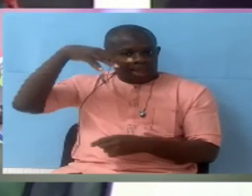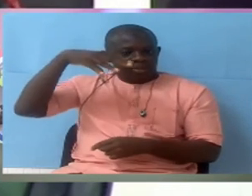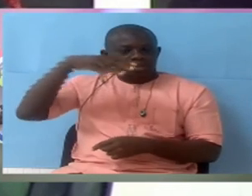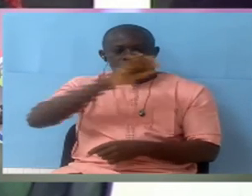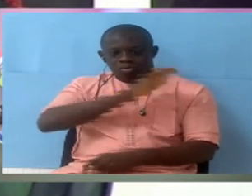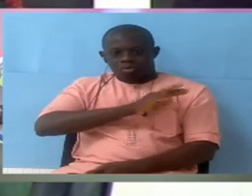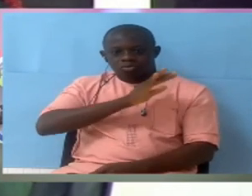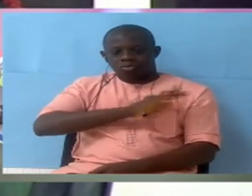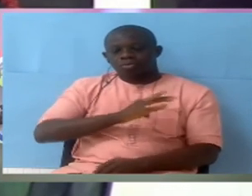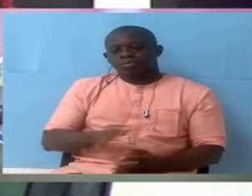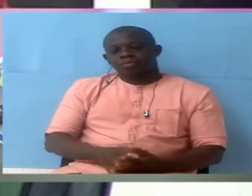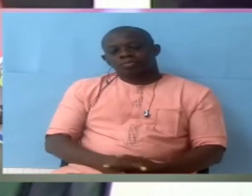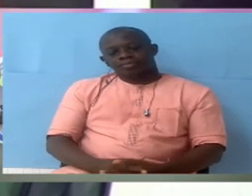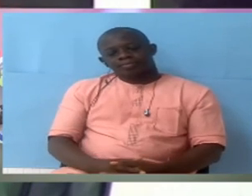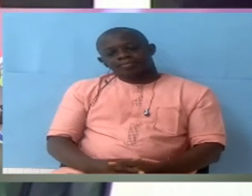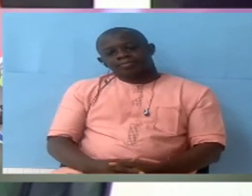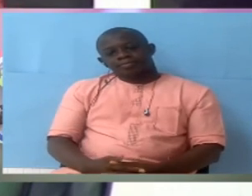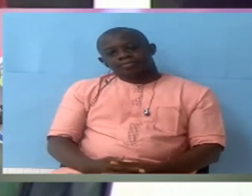nak.